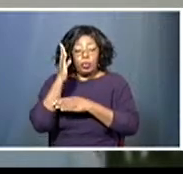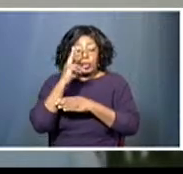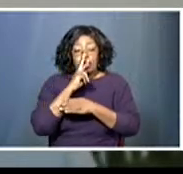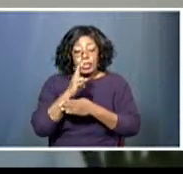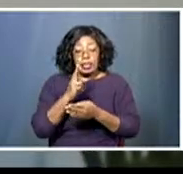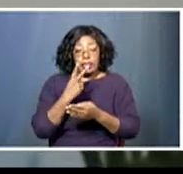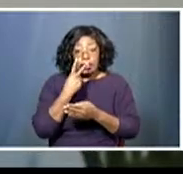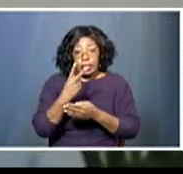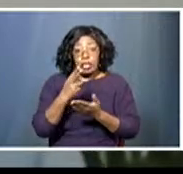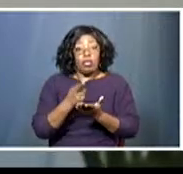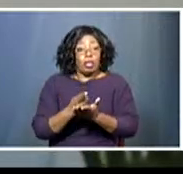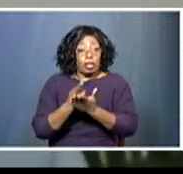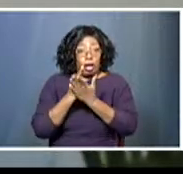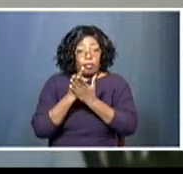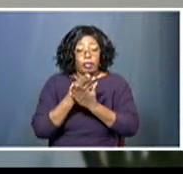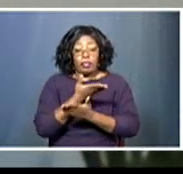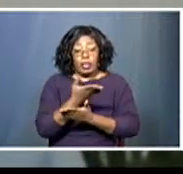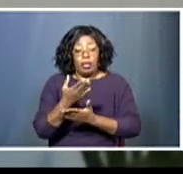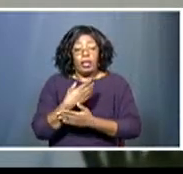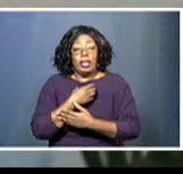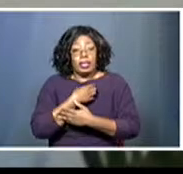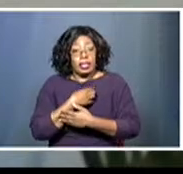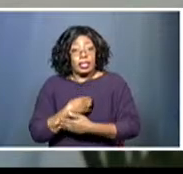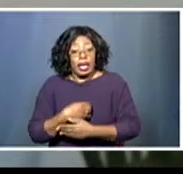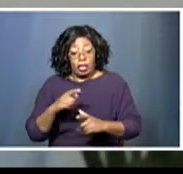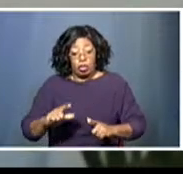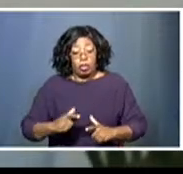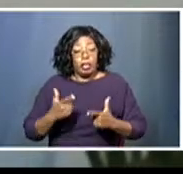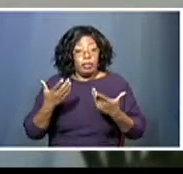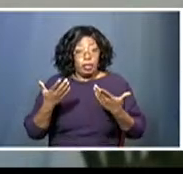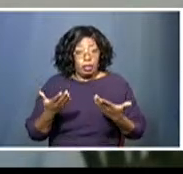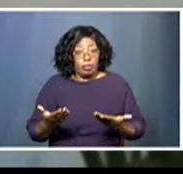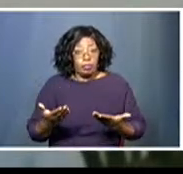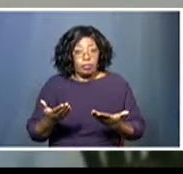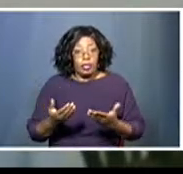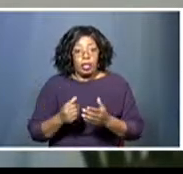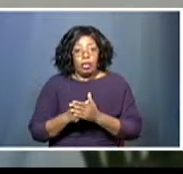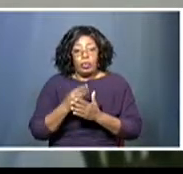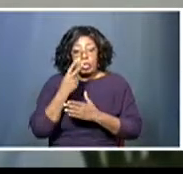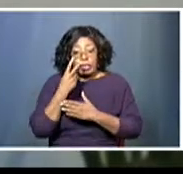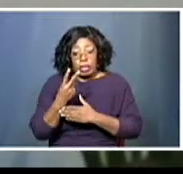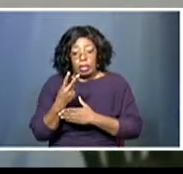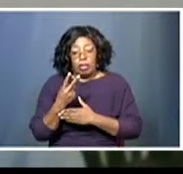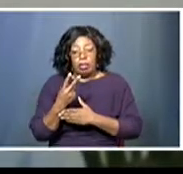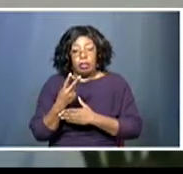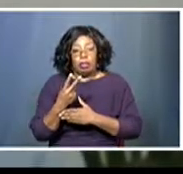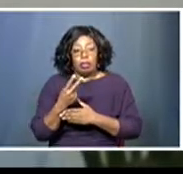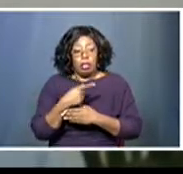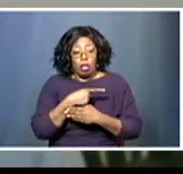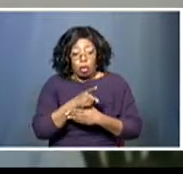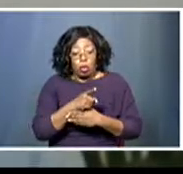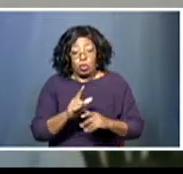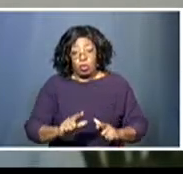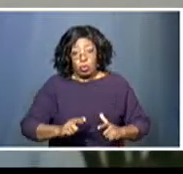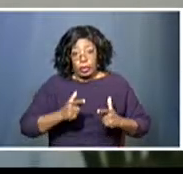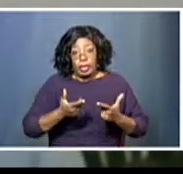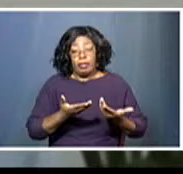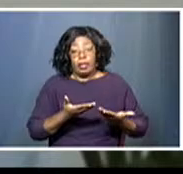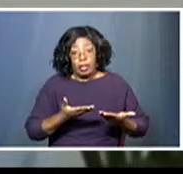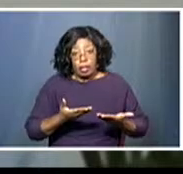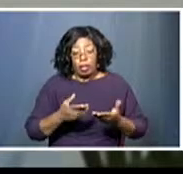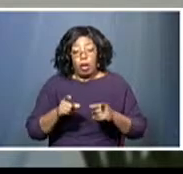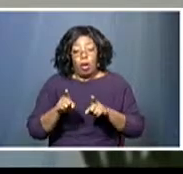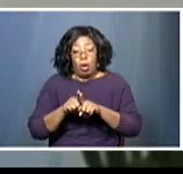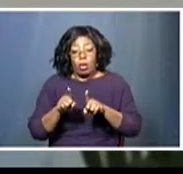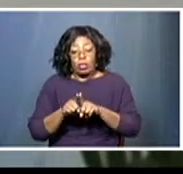is resilience, there is the desire to live here, and we're seeing not only for those who have lived here, we're